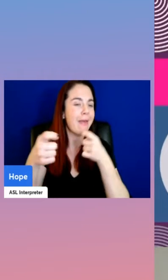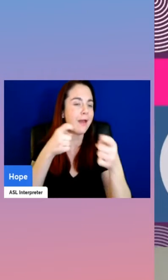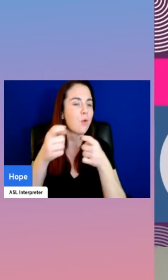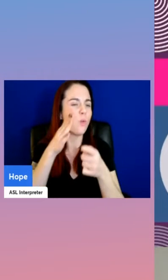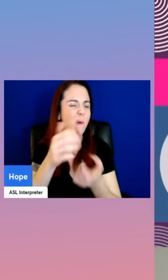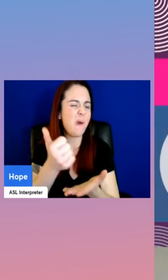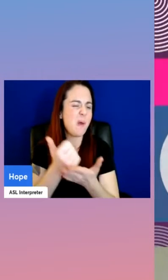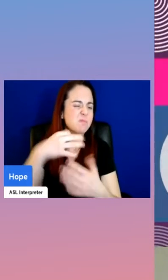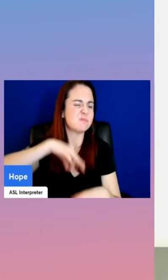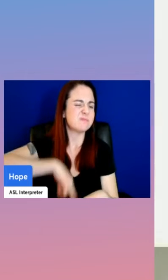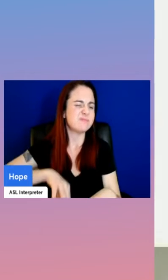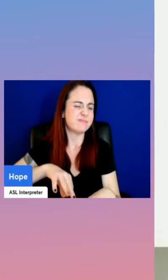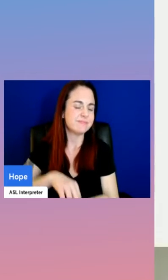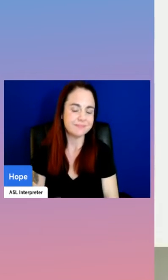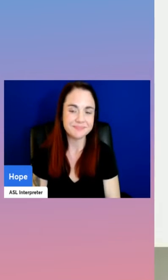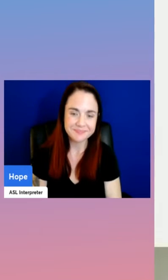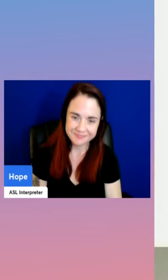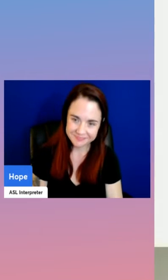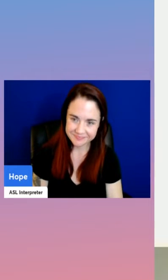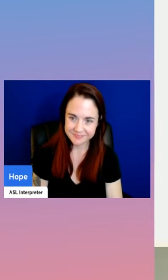good.